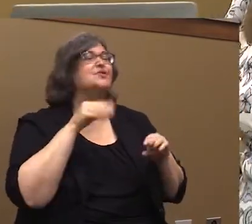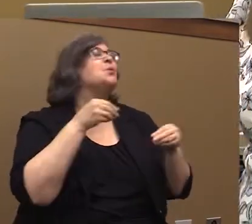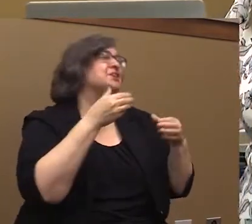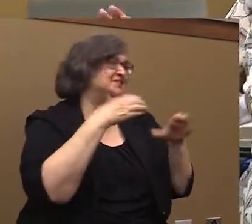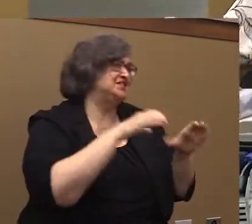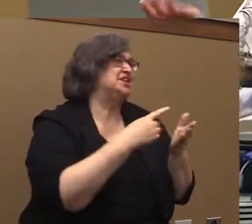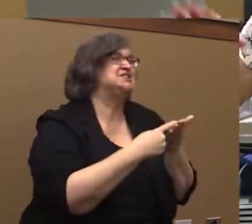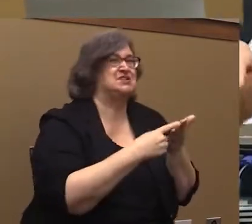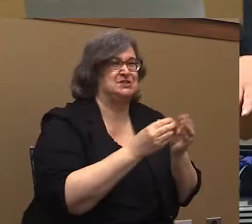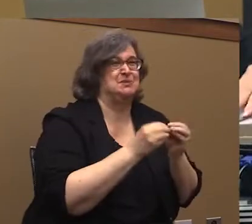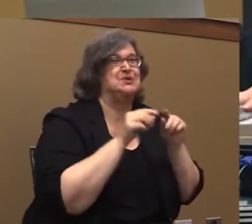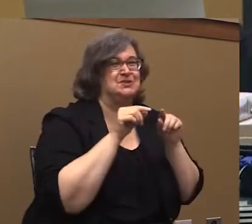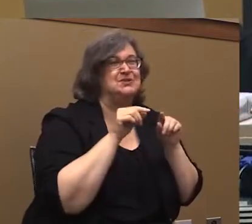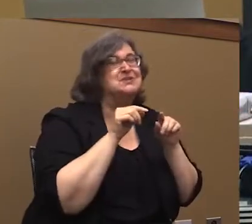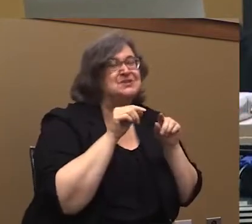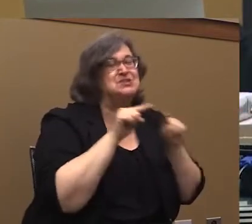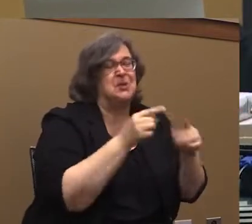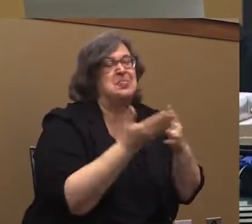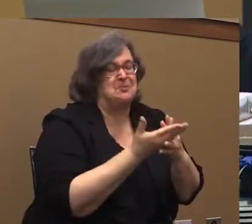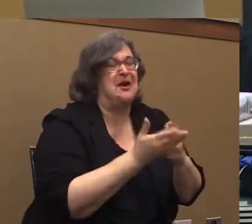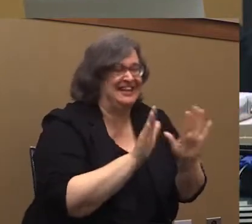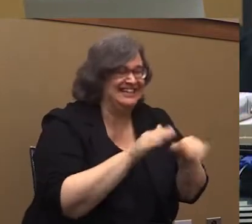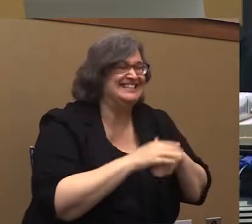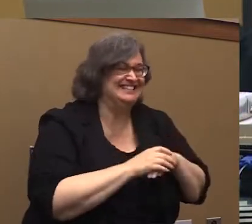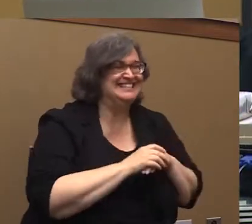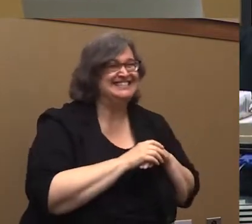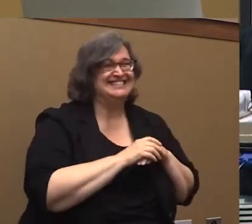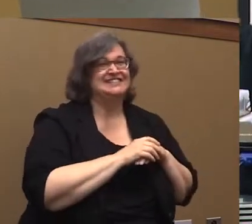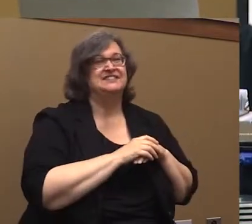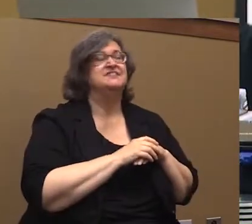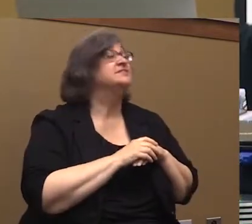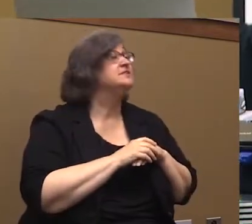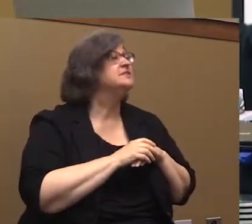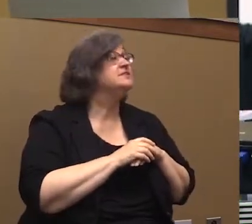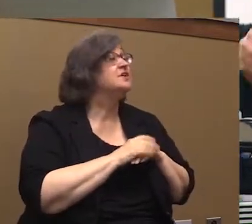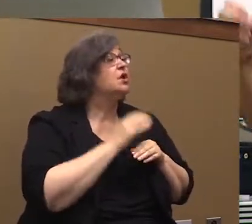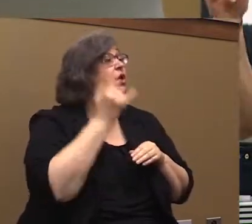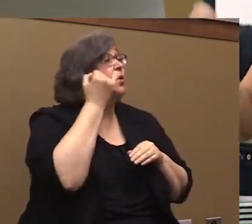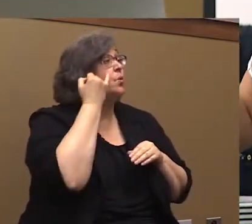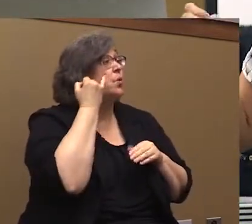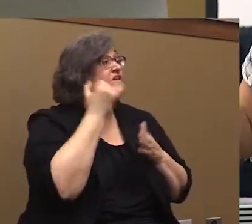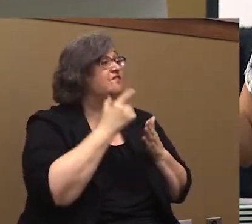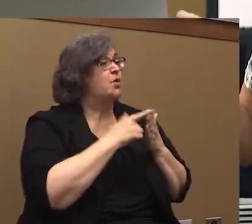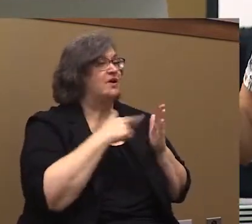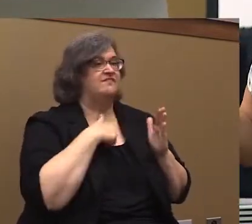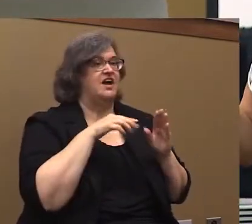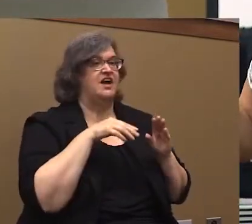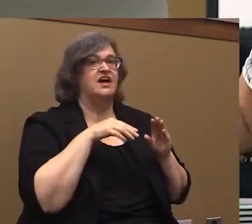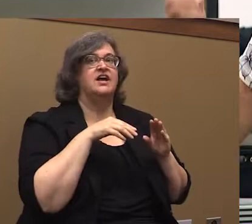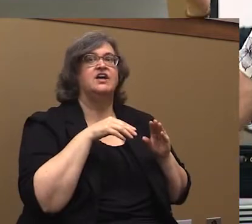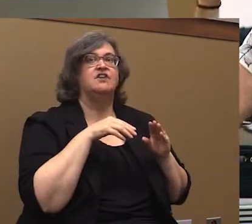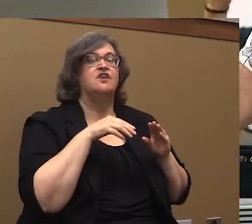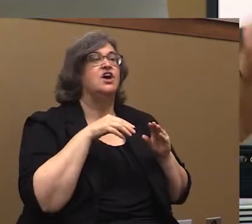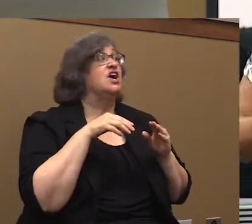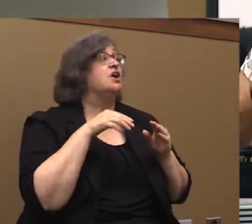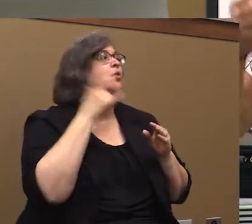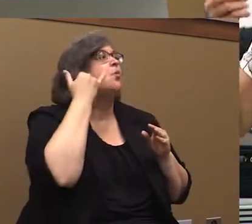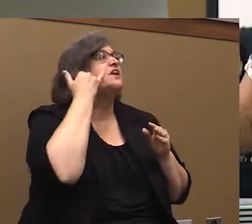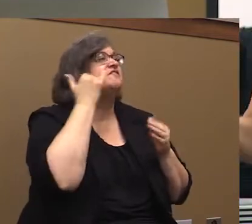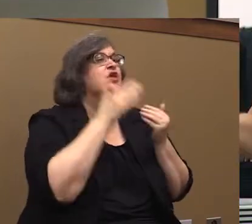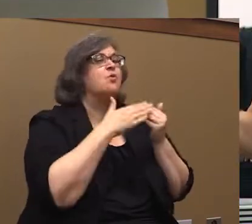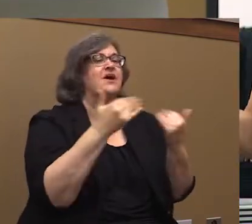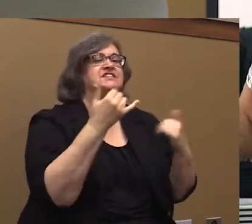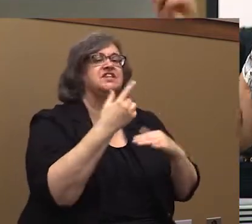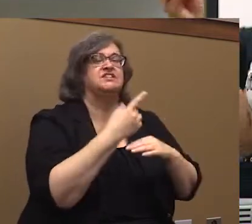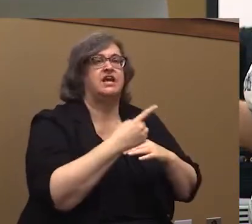We'll give you a chance to talk about it some more in the break that's coming up soon. But what if what I gave you for the rest of